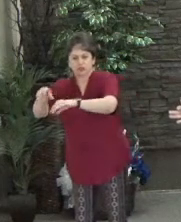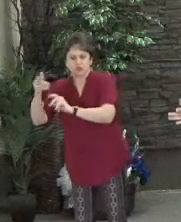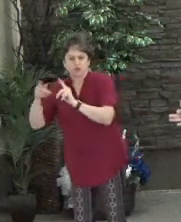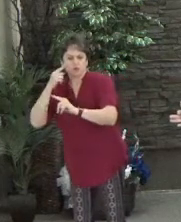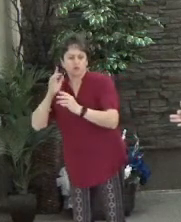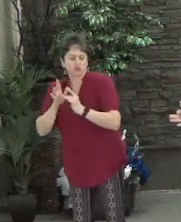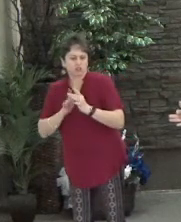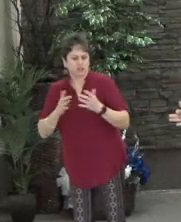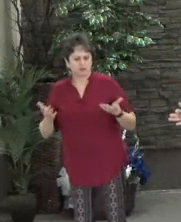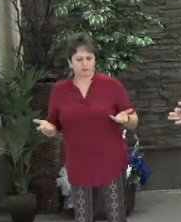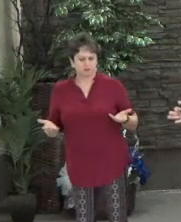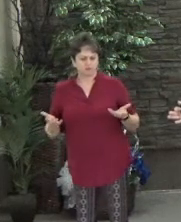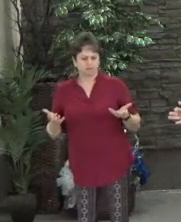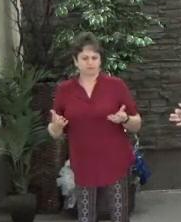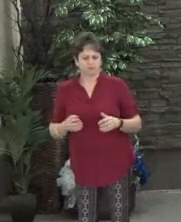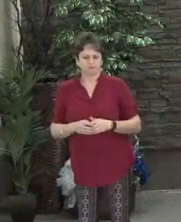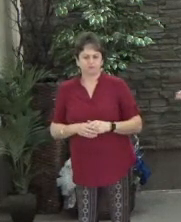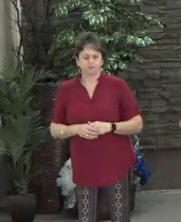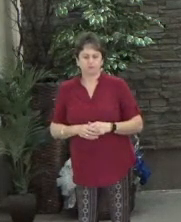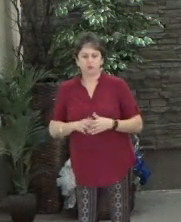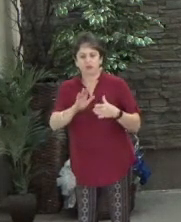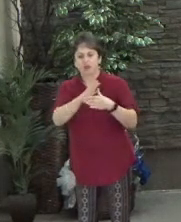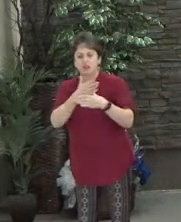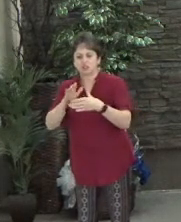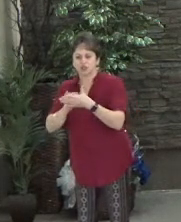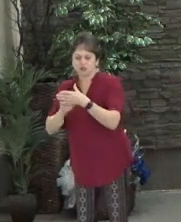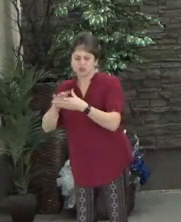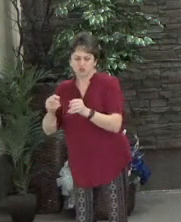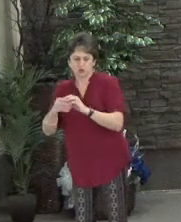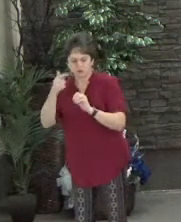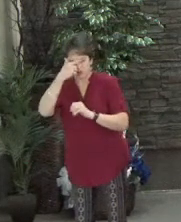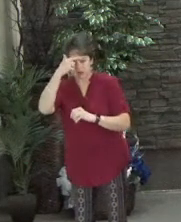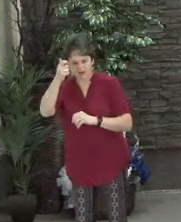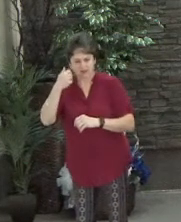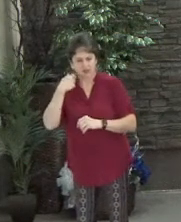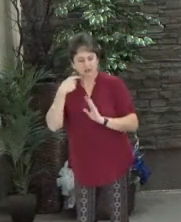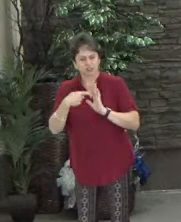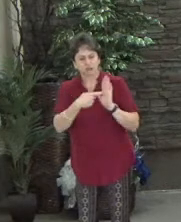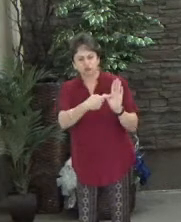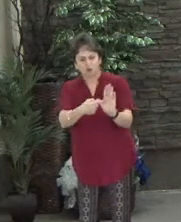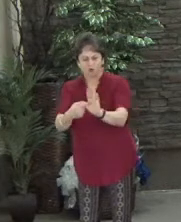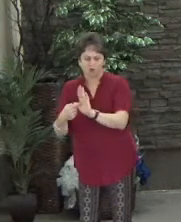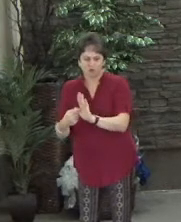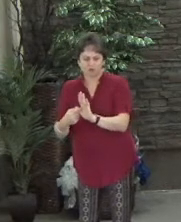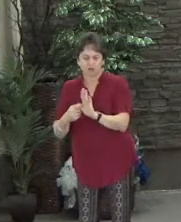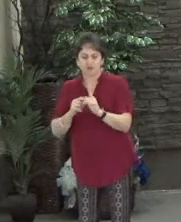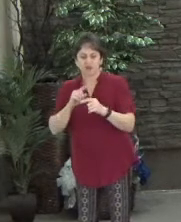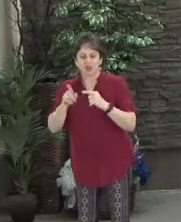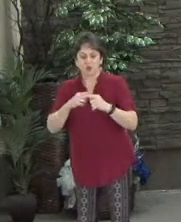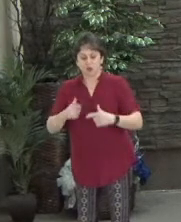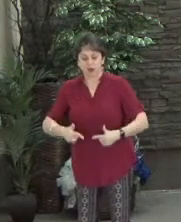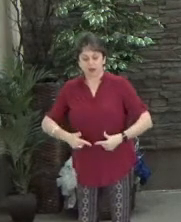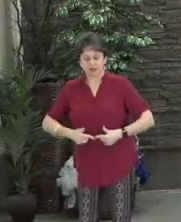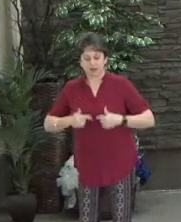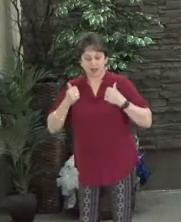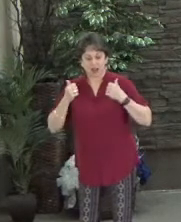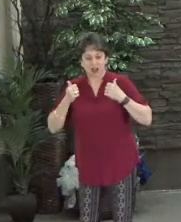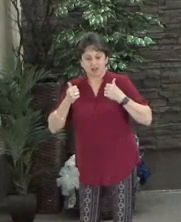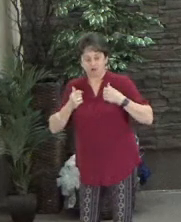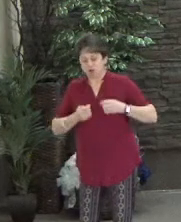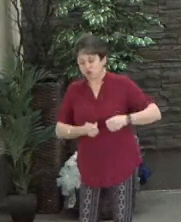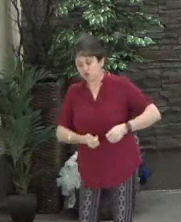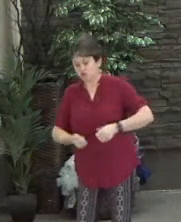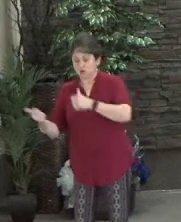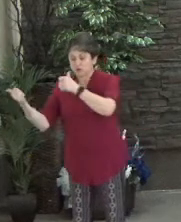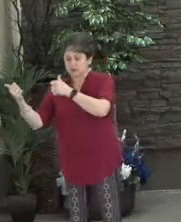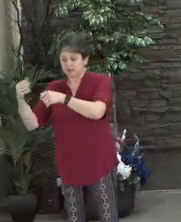Jesus? I share that story because what I think it illustrates is that when life takes us and throws us out